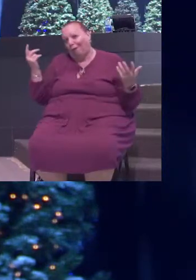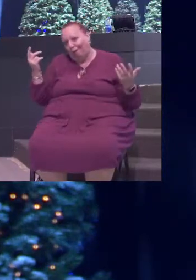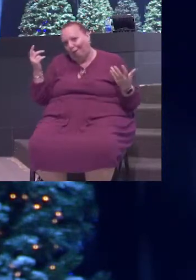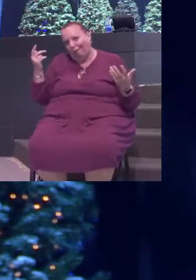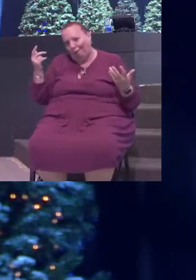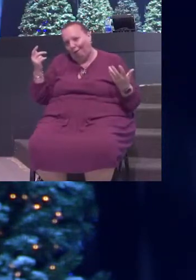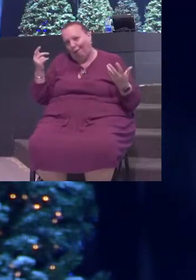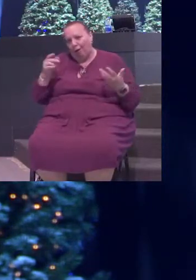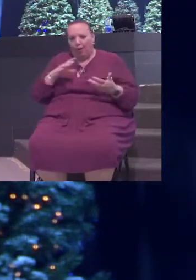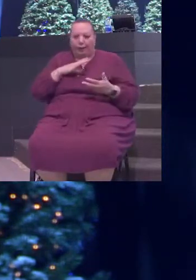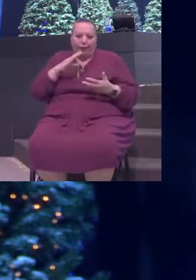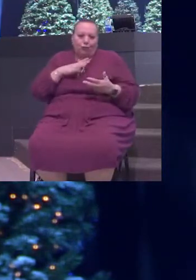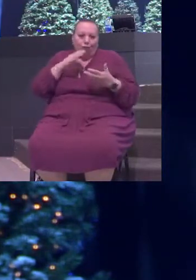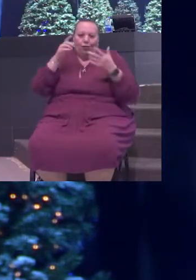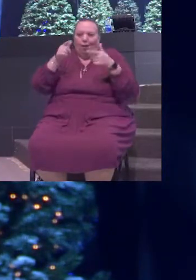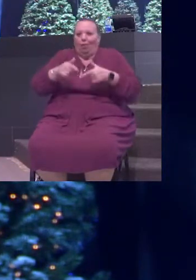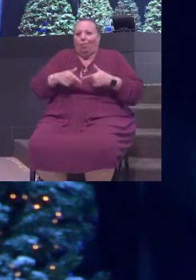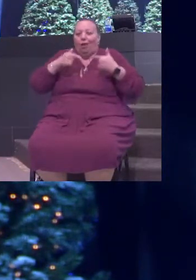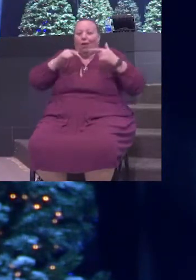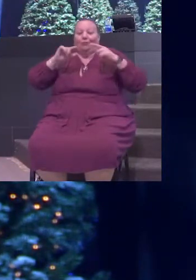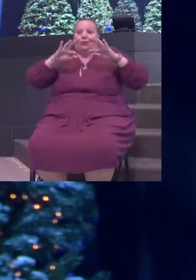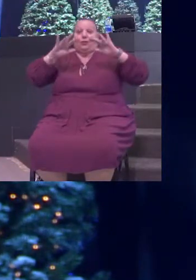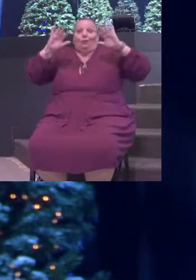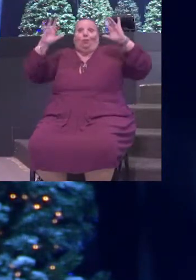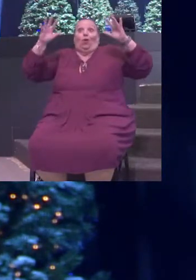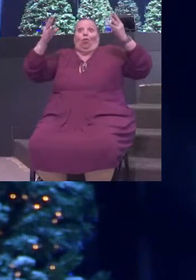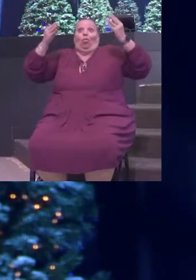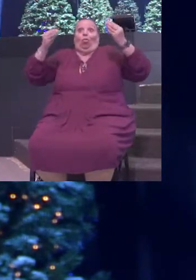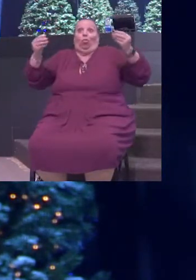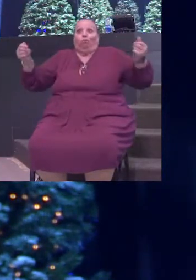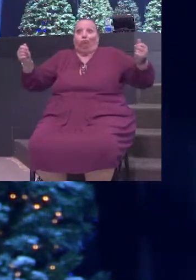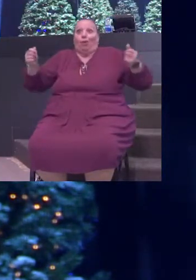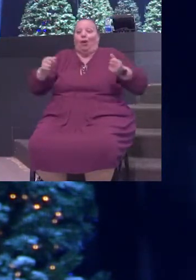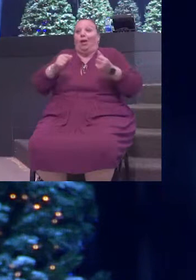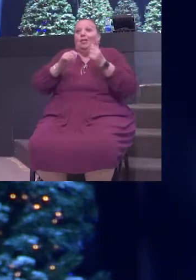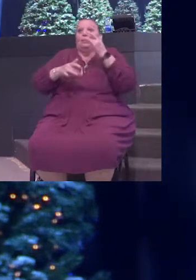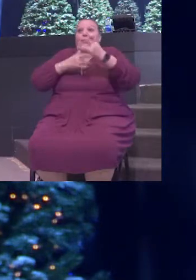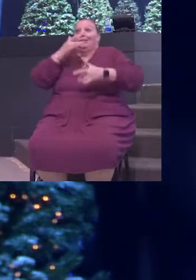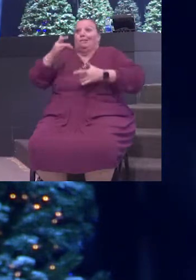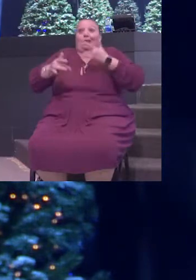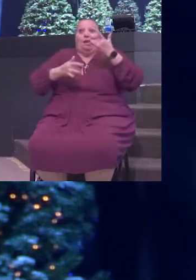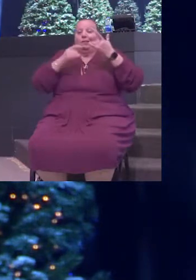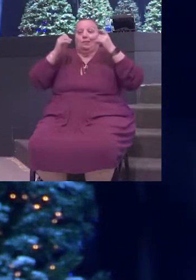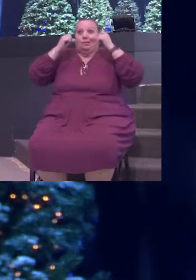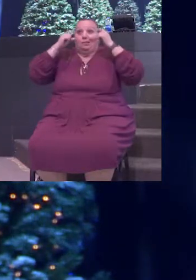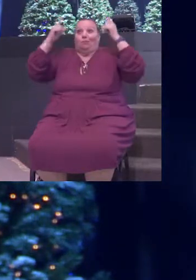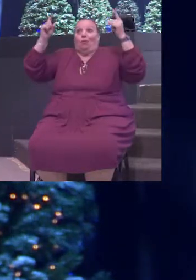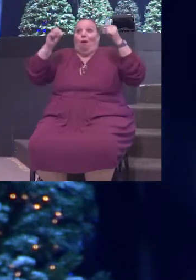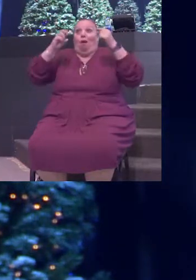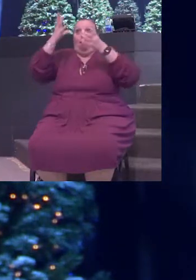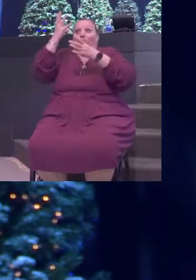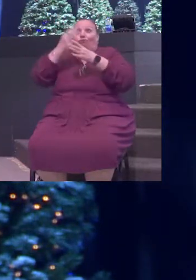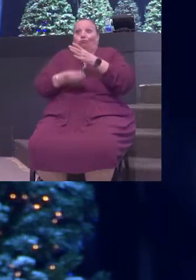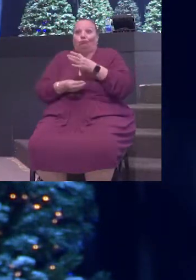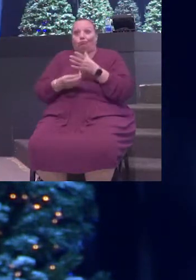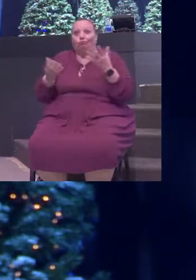its gadgetry, life has lost all of its sparkle, its zest, its surprise, its wow. And